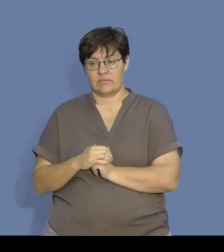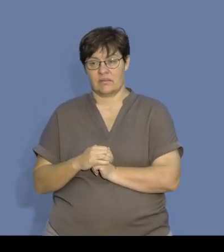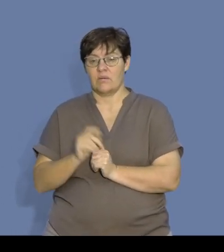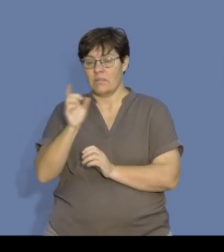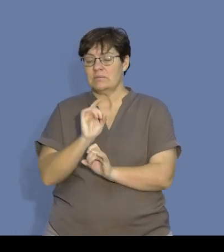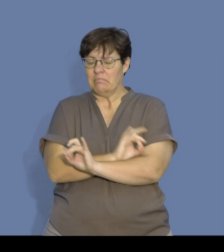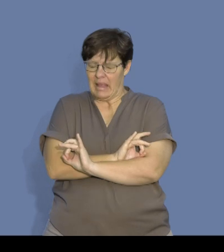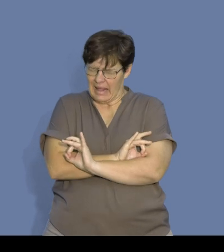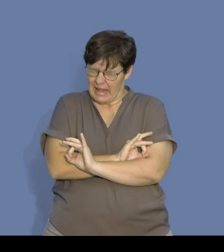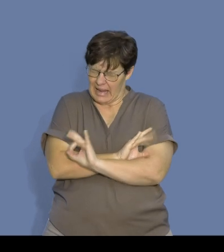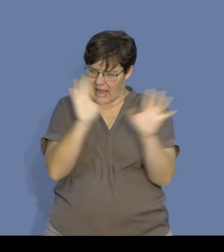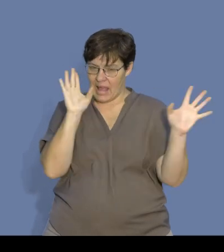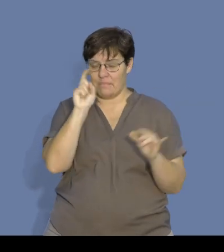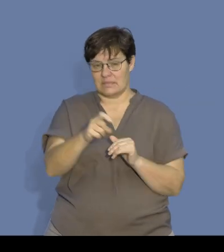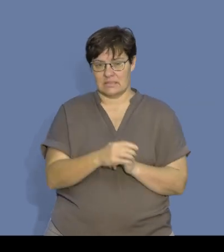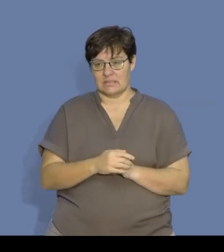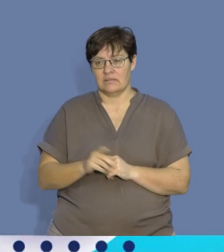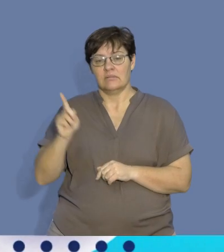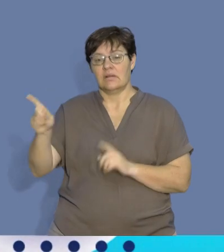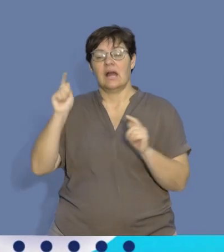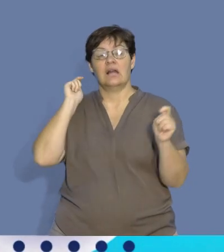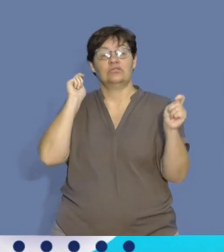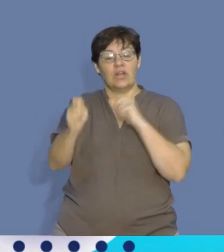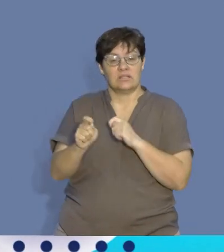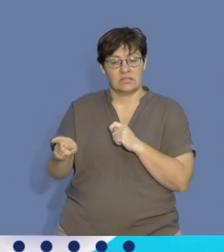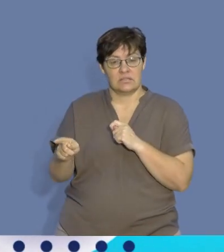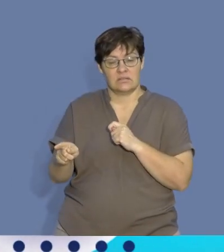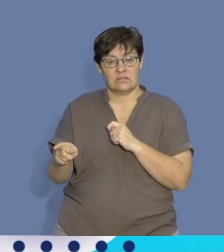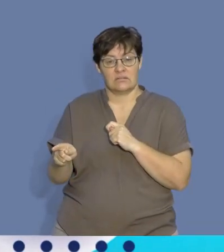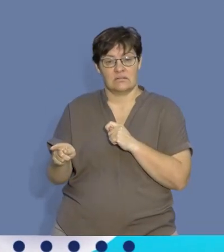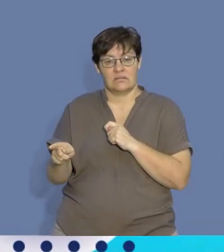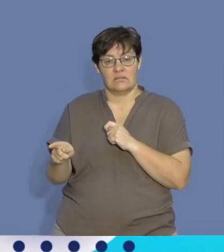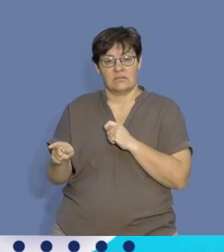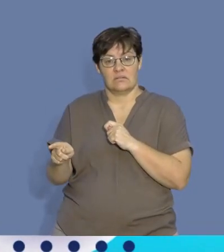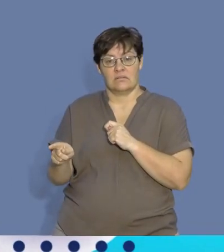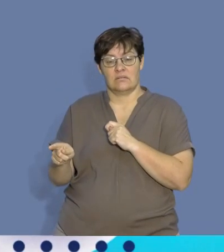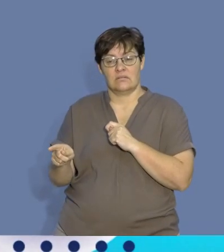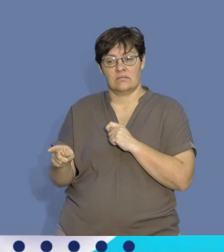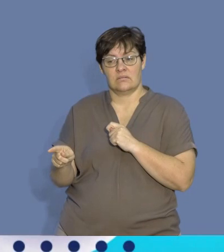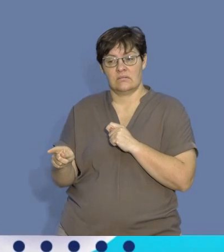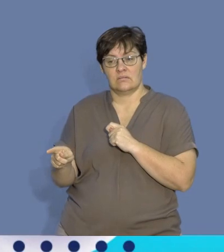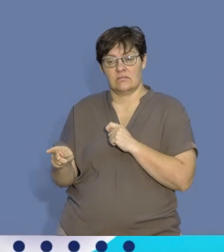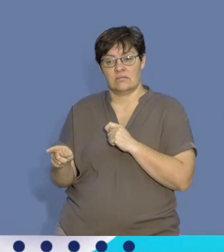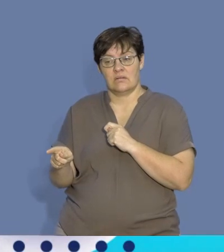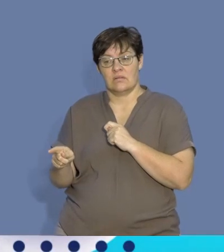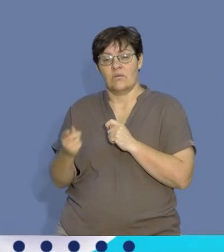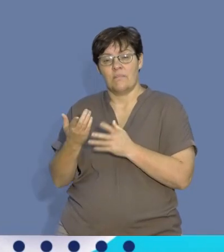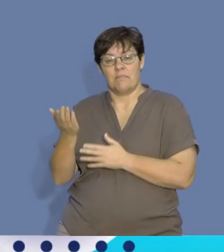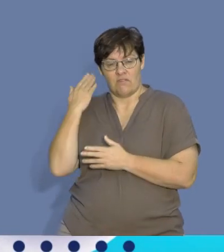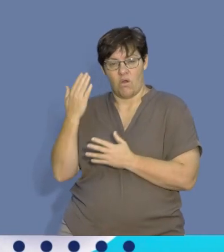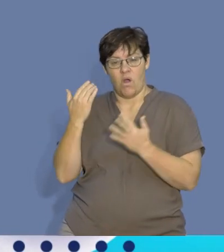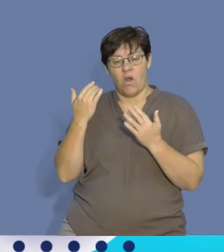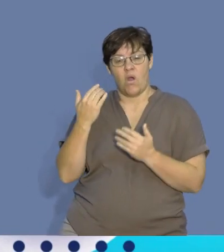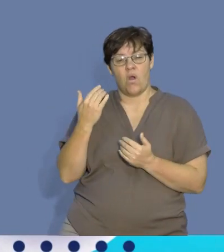want to make it very, very clear that this adjustment does not affect, right? Remember, we did a